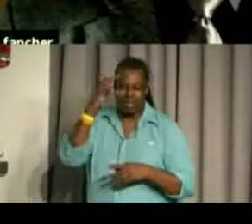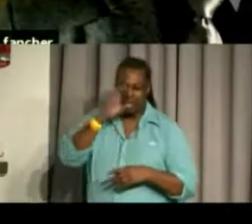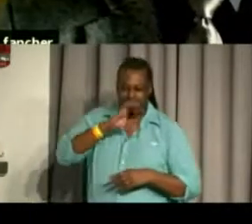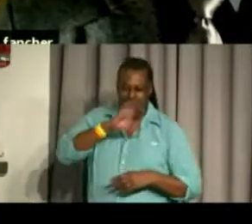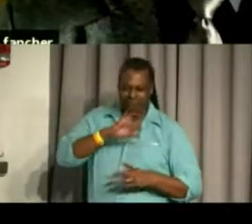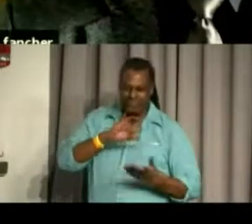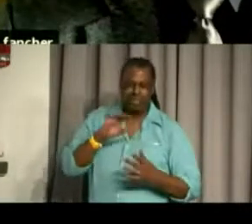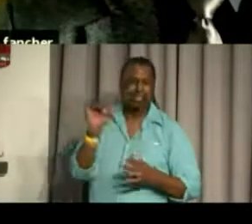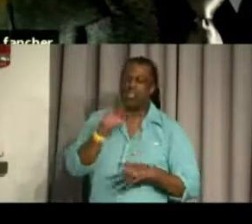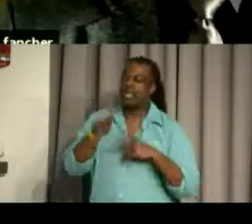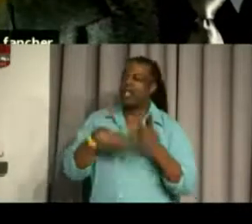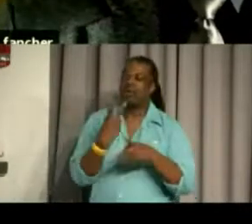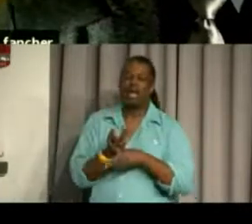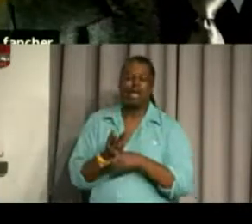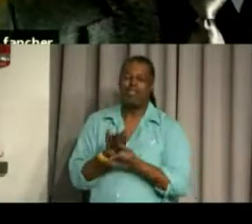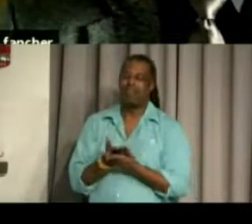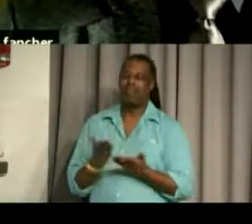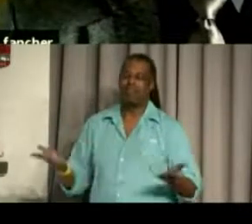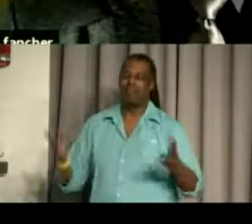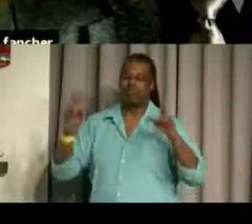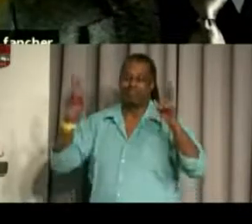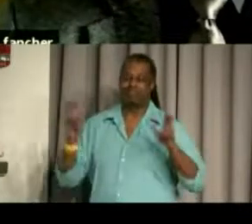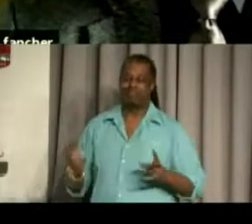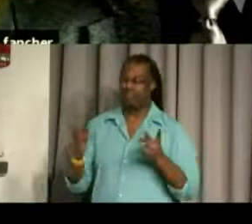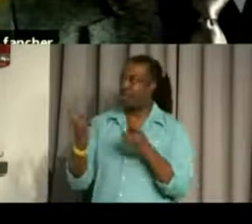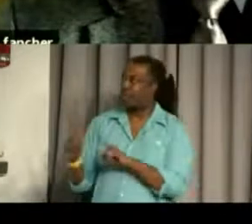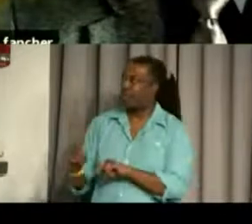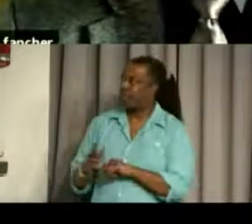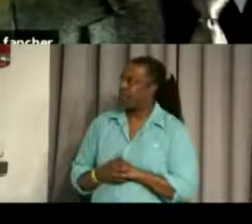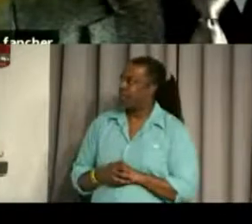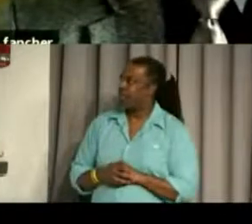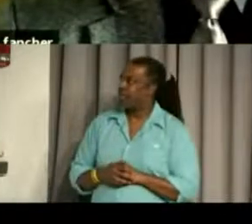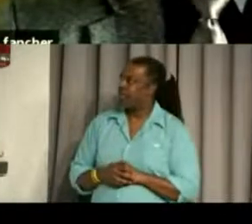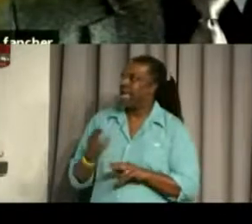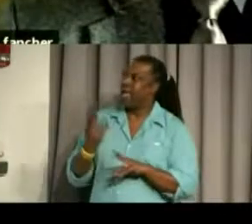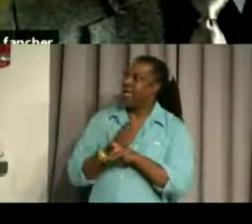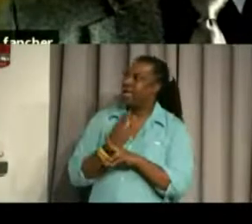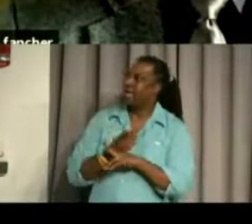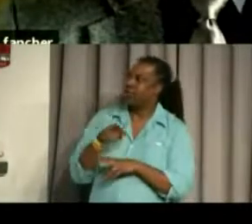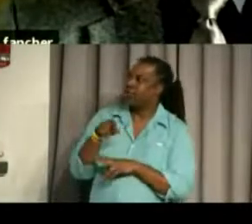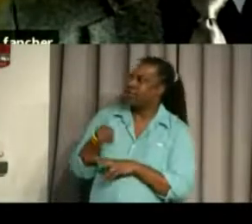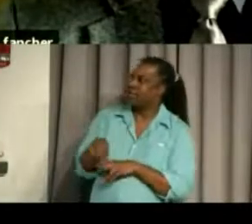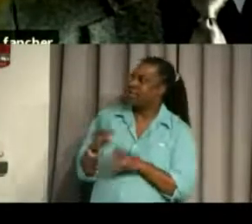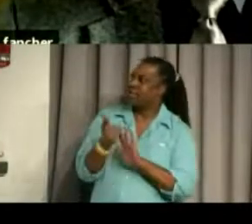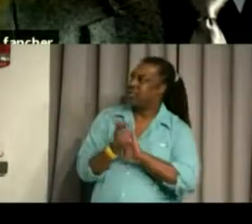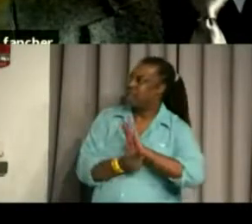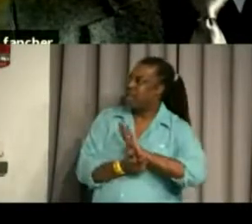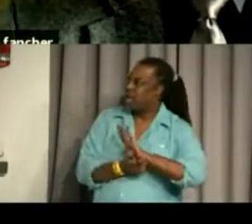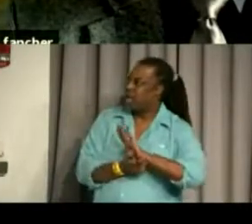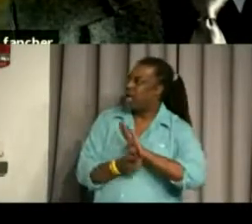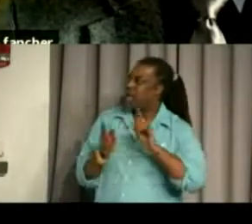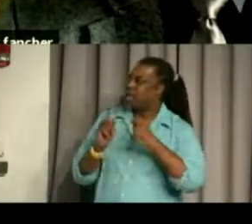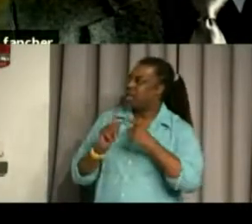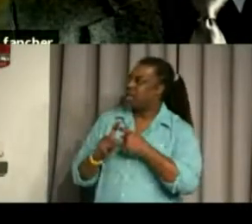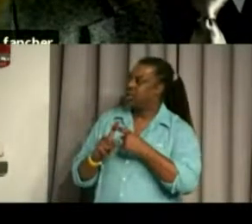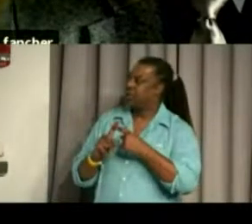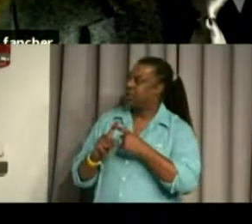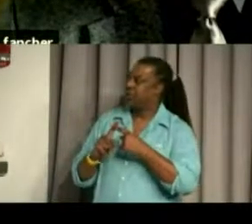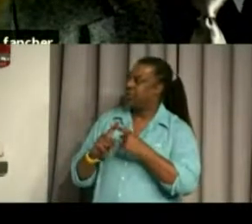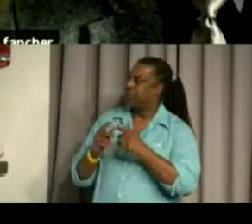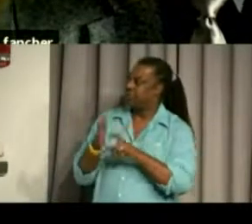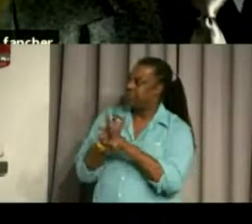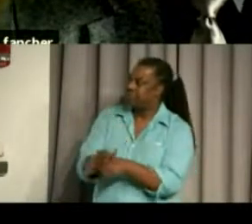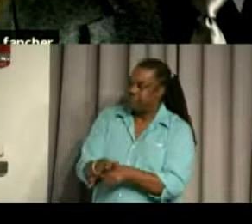of stuff, or like using like this law to infantilize Black communities and some of the